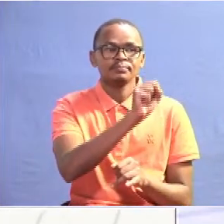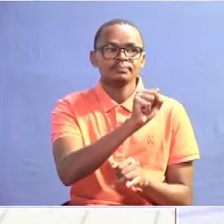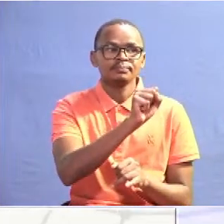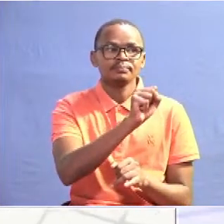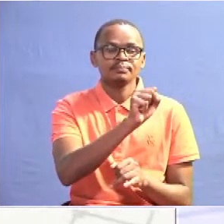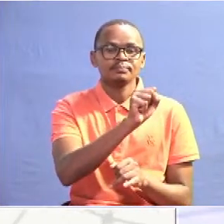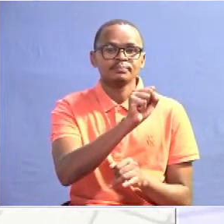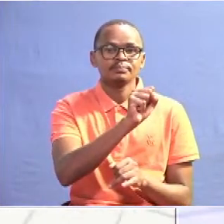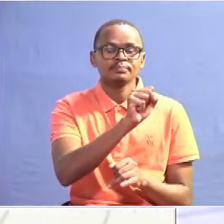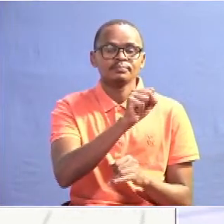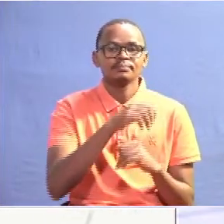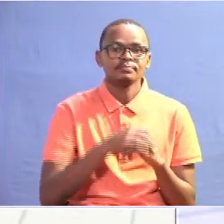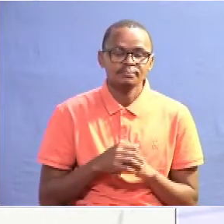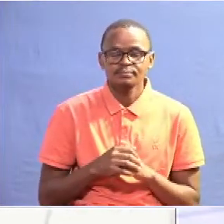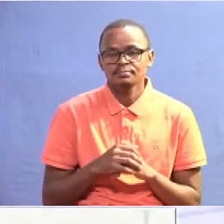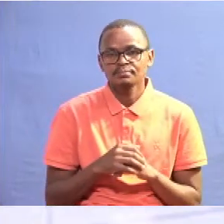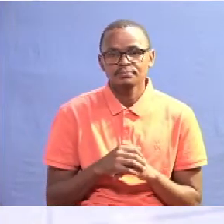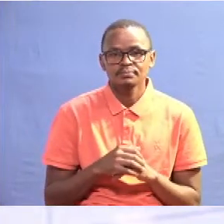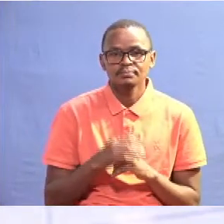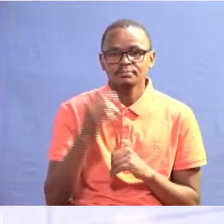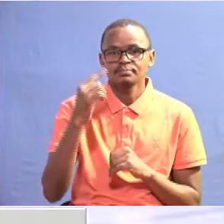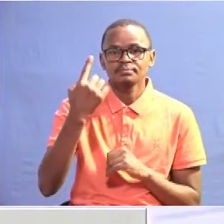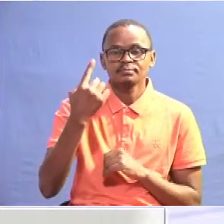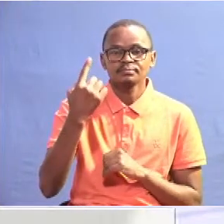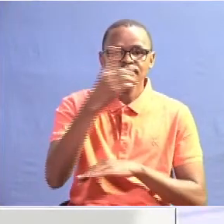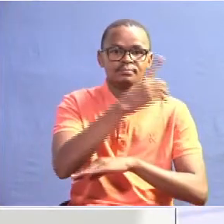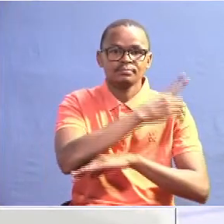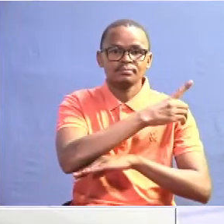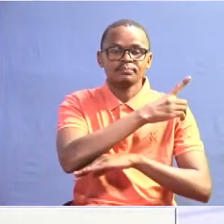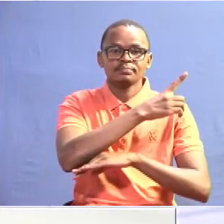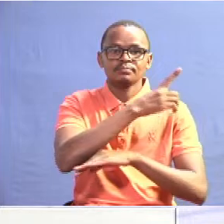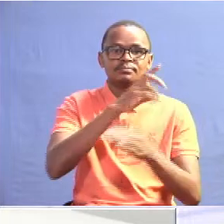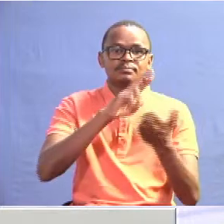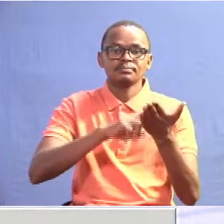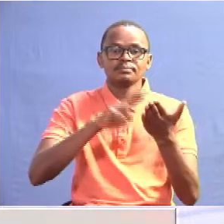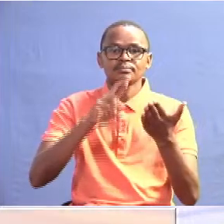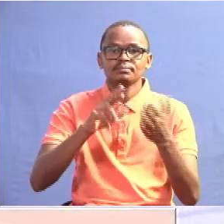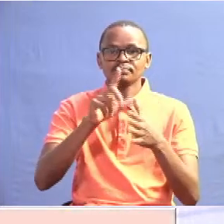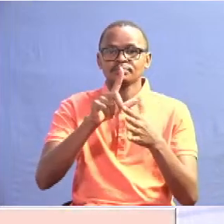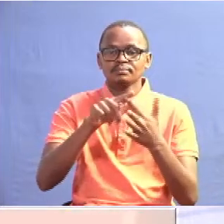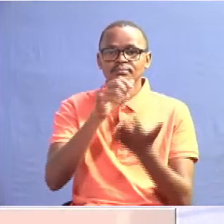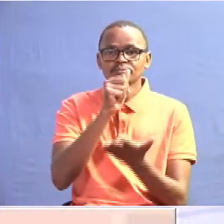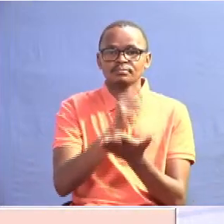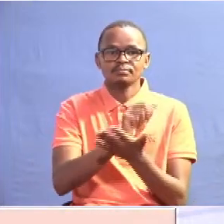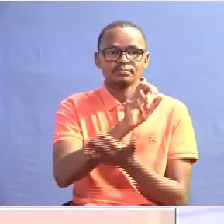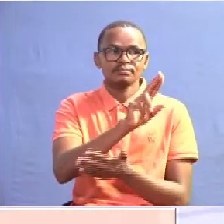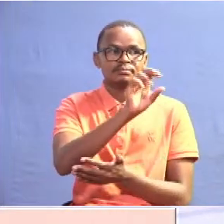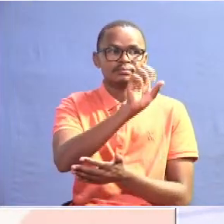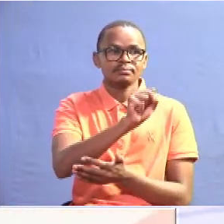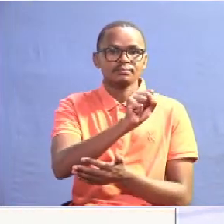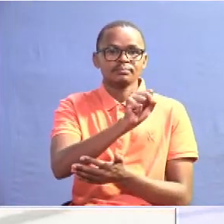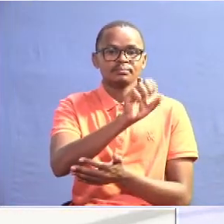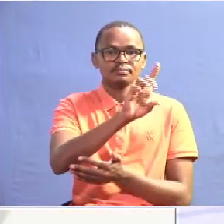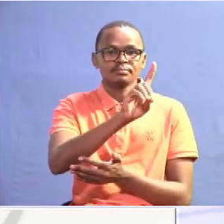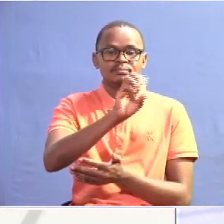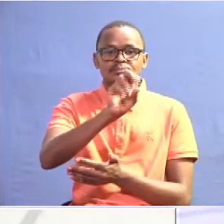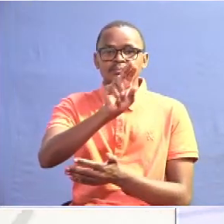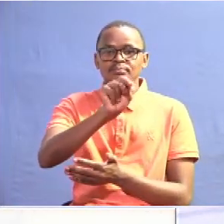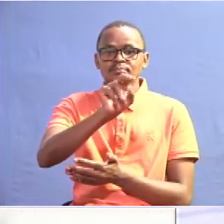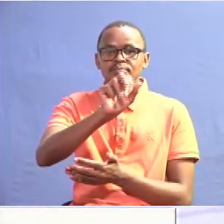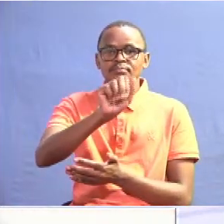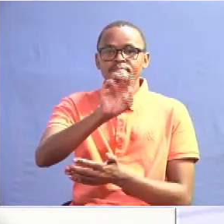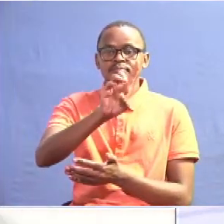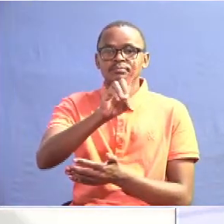of America, now on the first day of returning to the Oval Office, U.S. President Donald Trump and